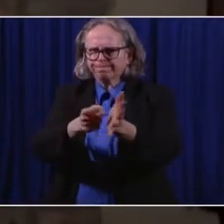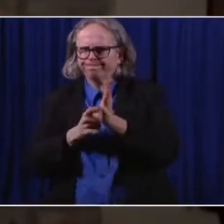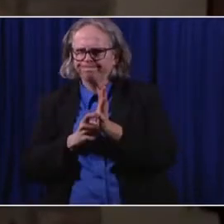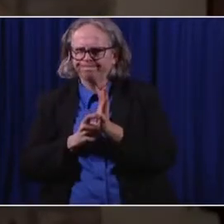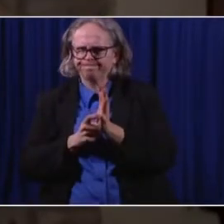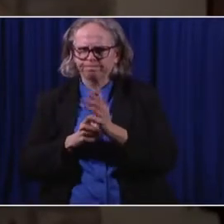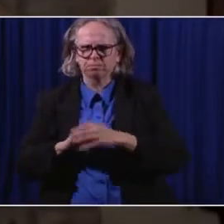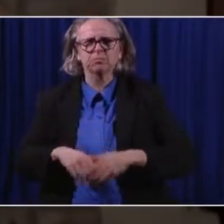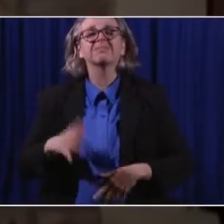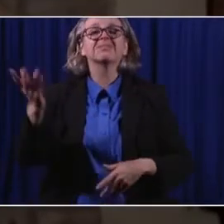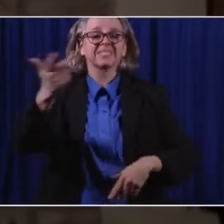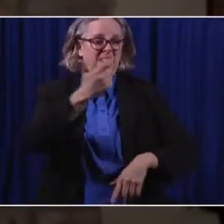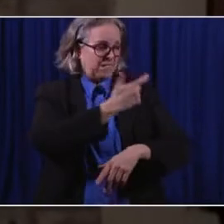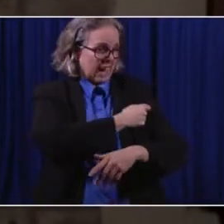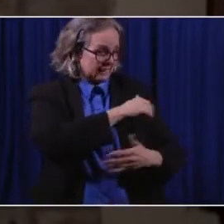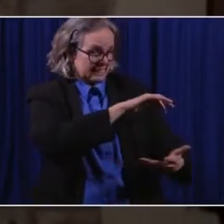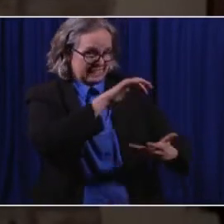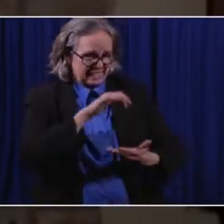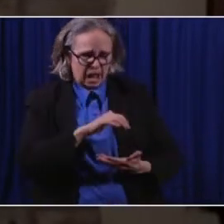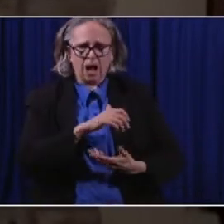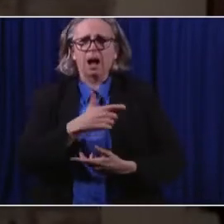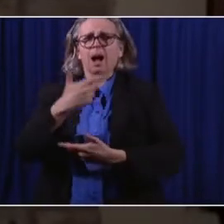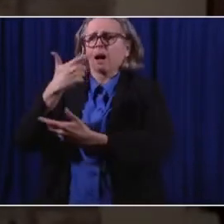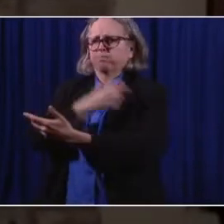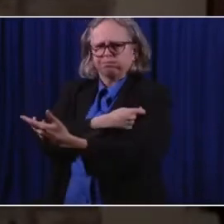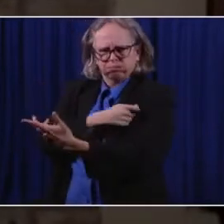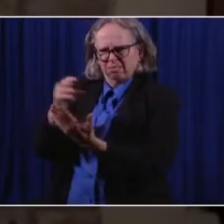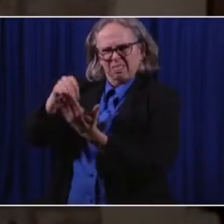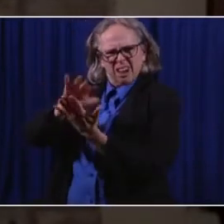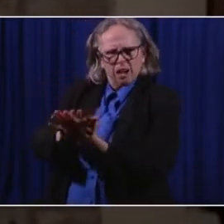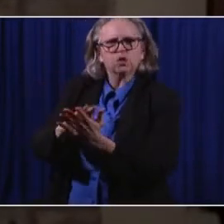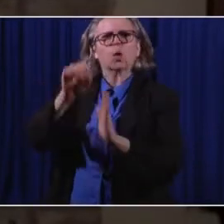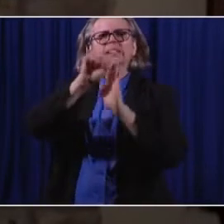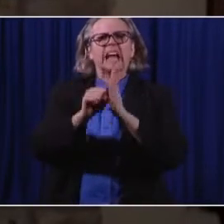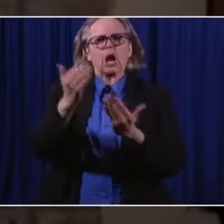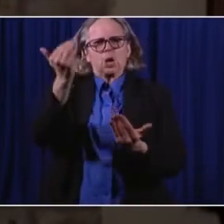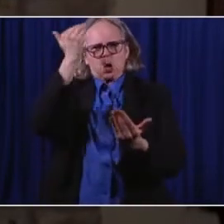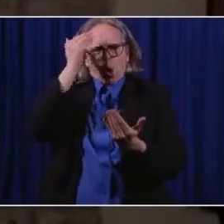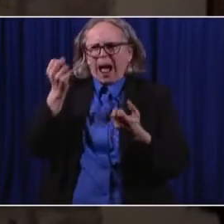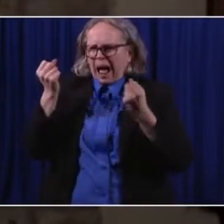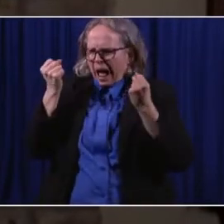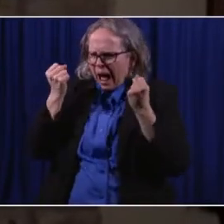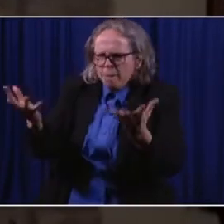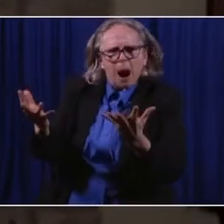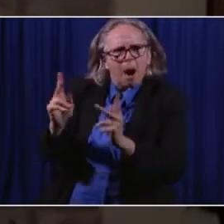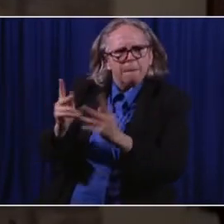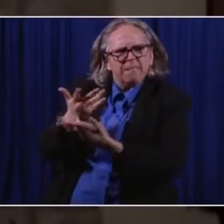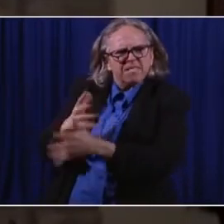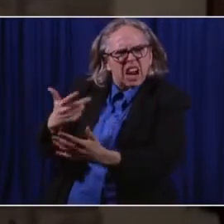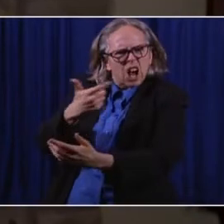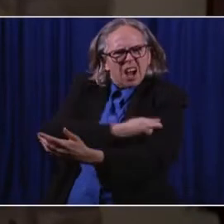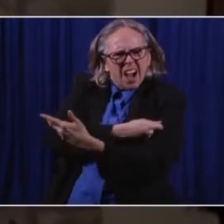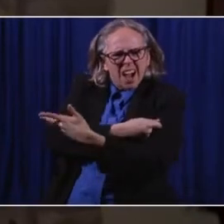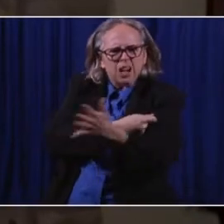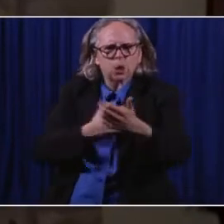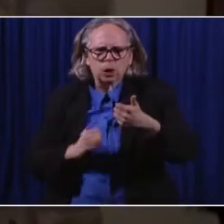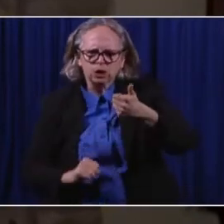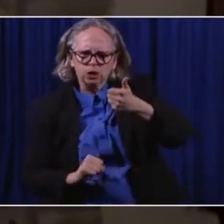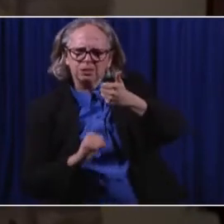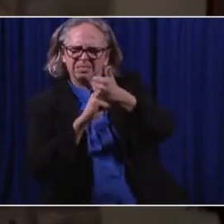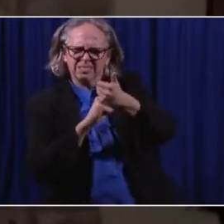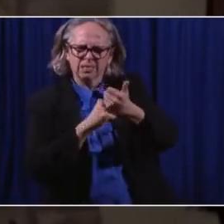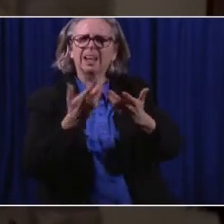so we know what's happened. We can show this to everybody on our dashboard that those vaccinations have in fact taken place.